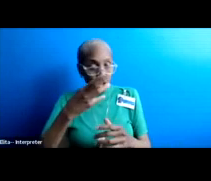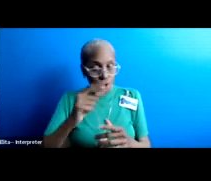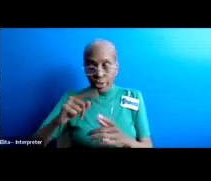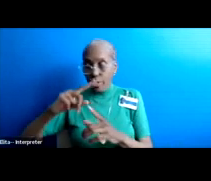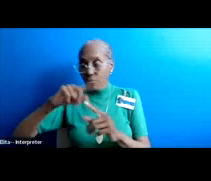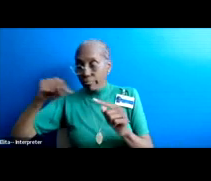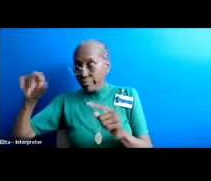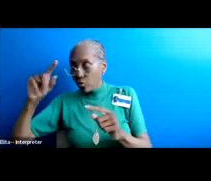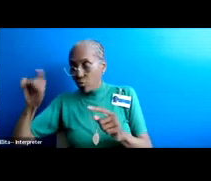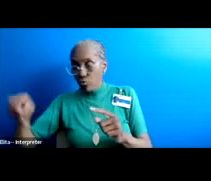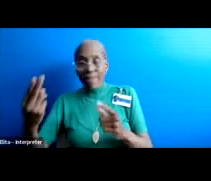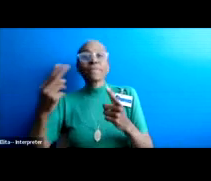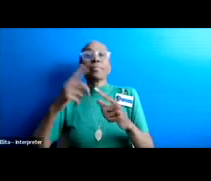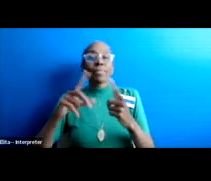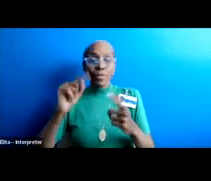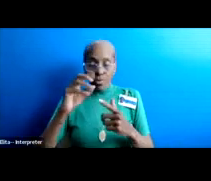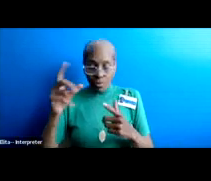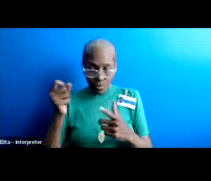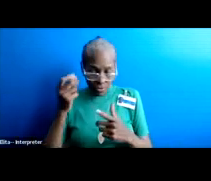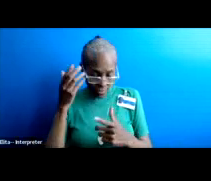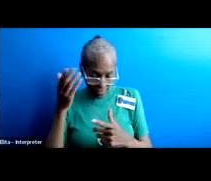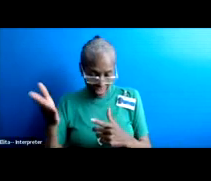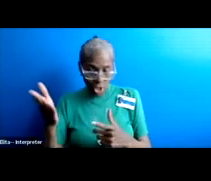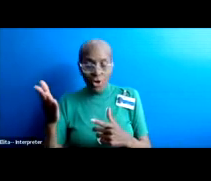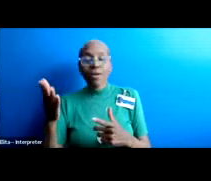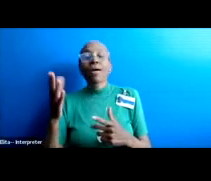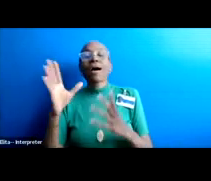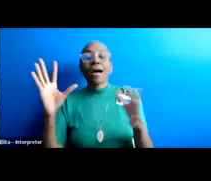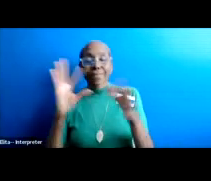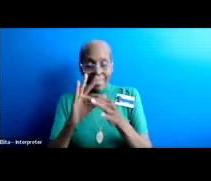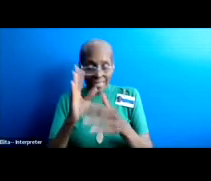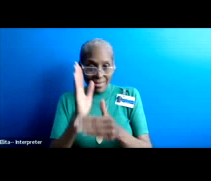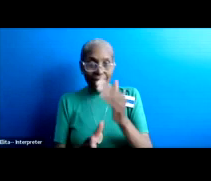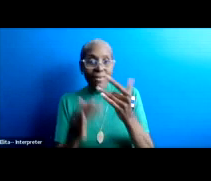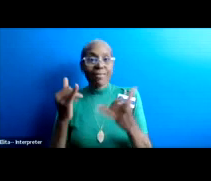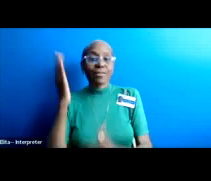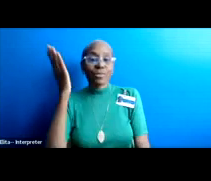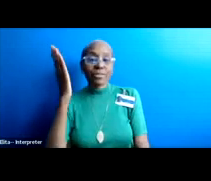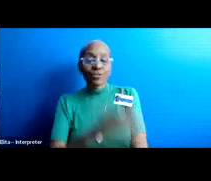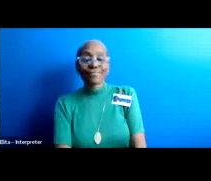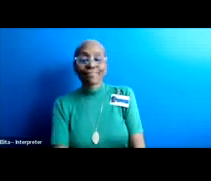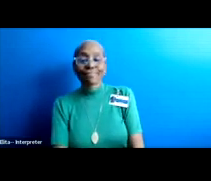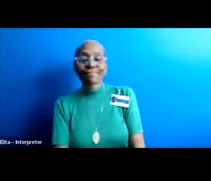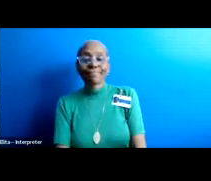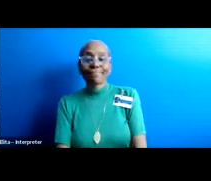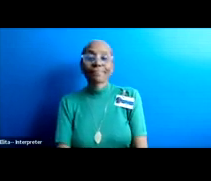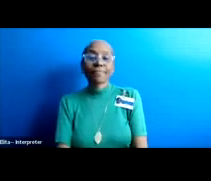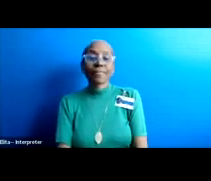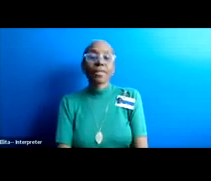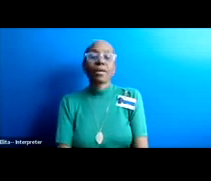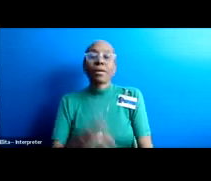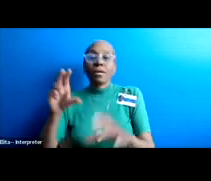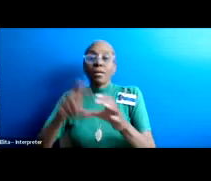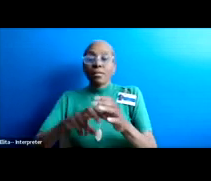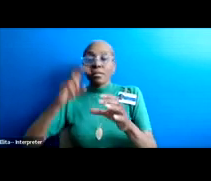challenging, but the tools are out there, and I've linked them at the end of this presentation. So we're going to take a step back